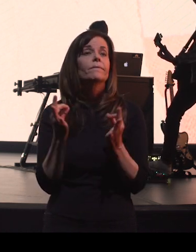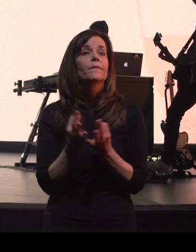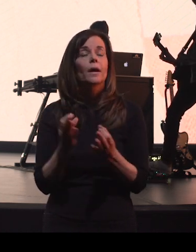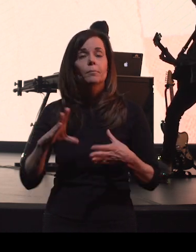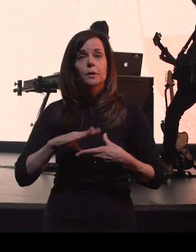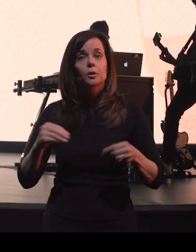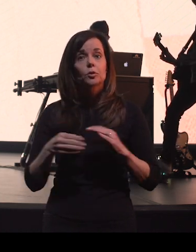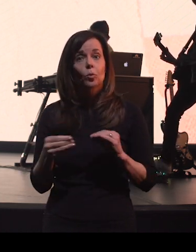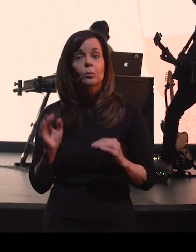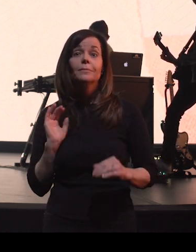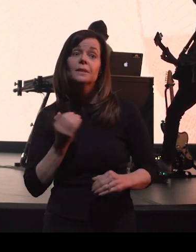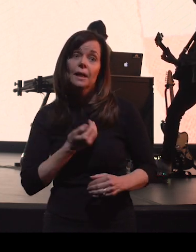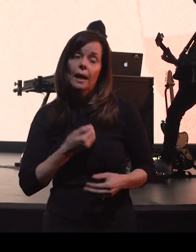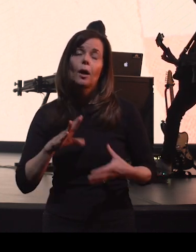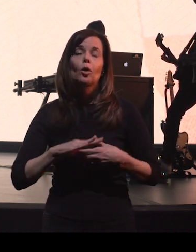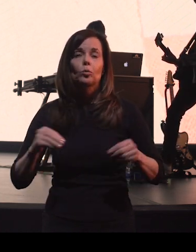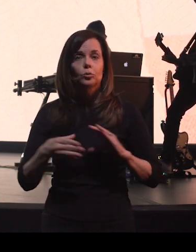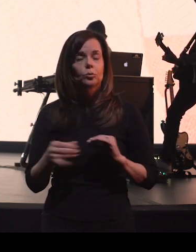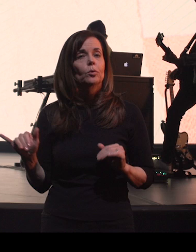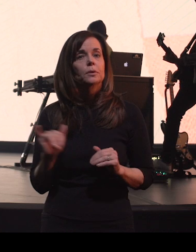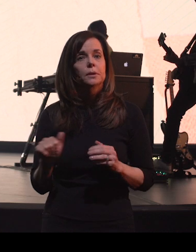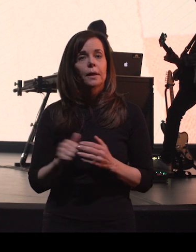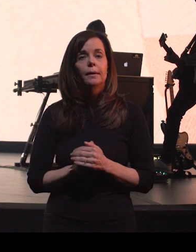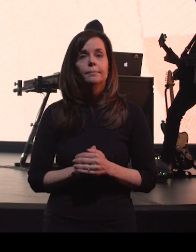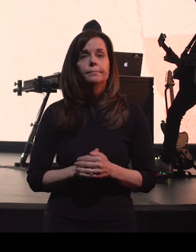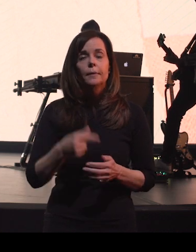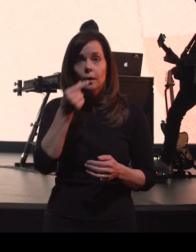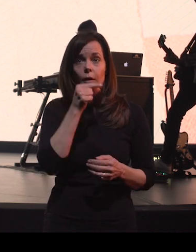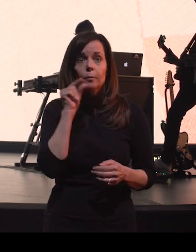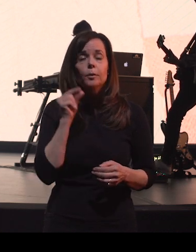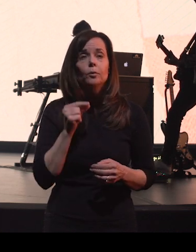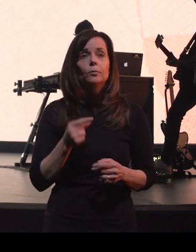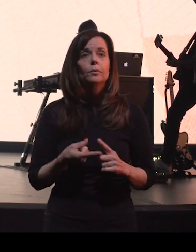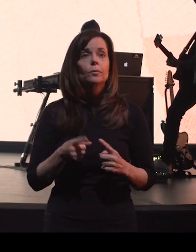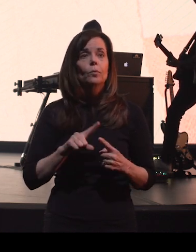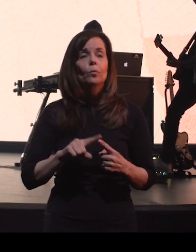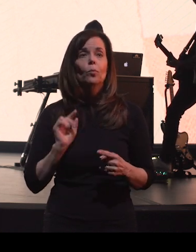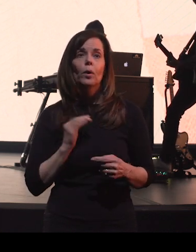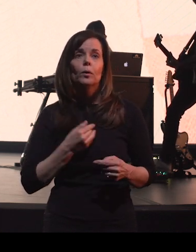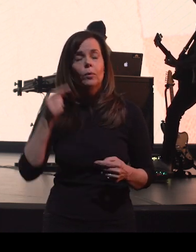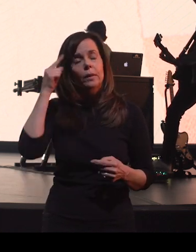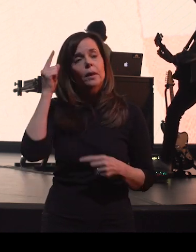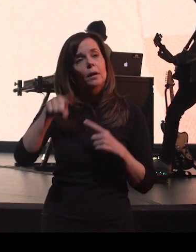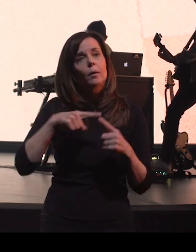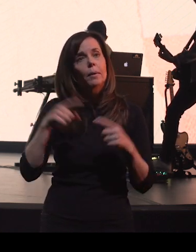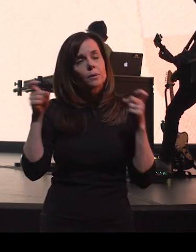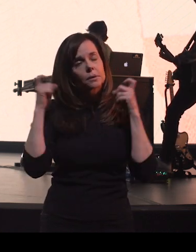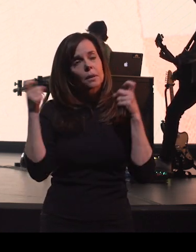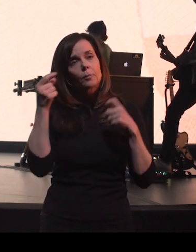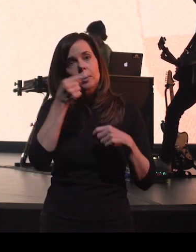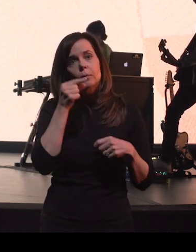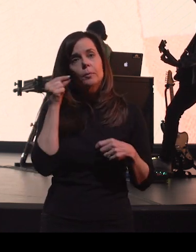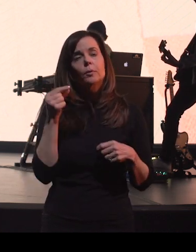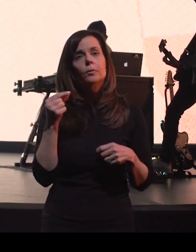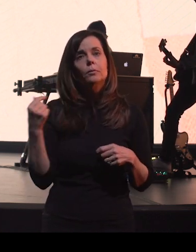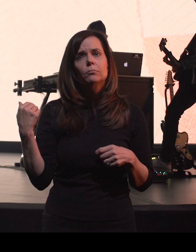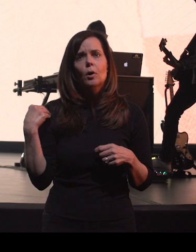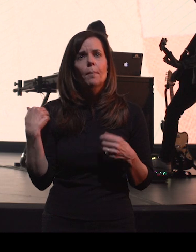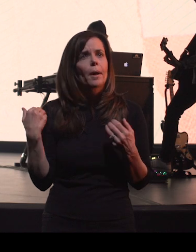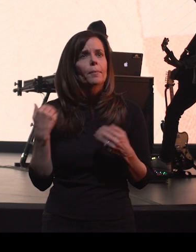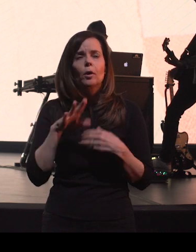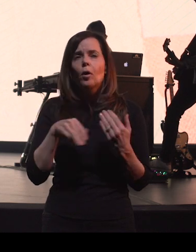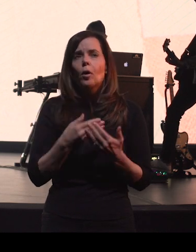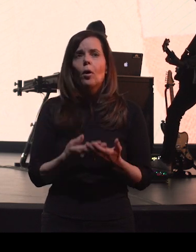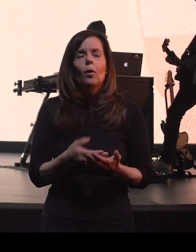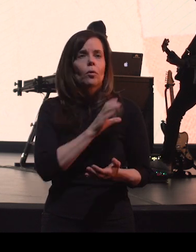And as we approach this time of communion, you know, most weeks as we think about celebrating communion, where we remember what Christ has done for us, we typically approach